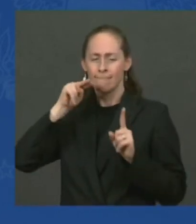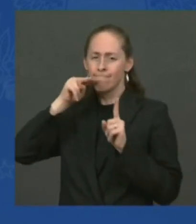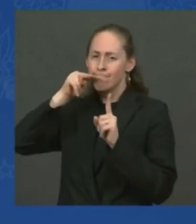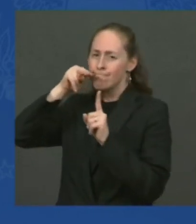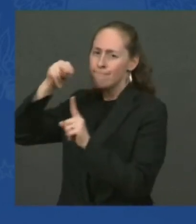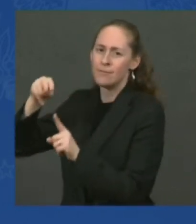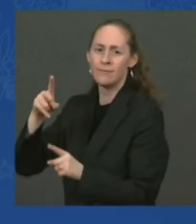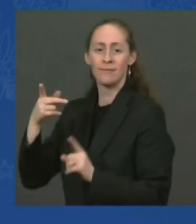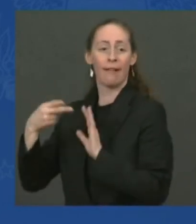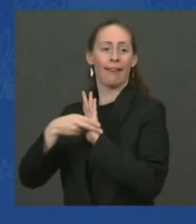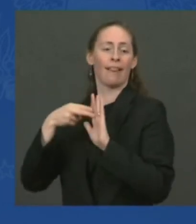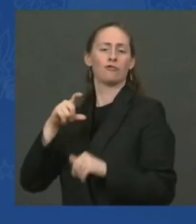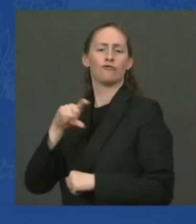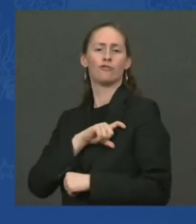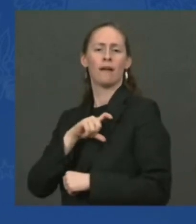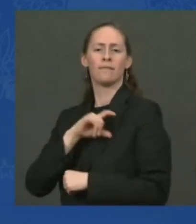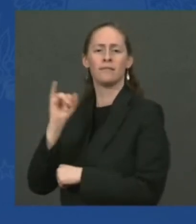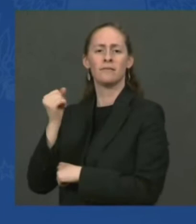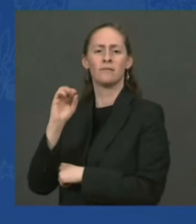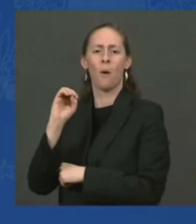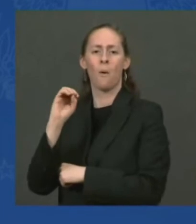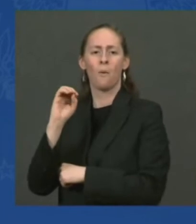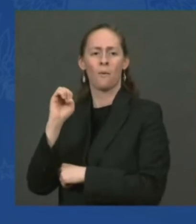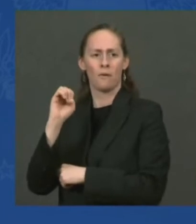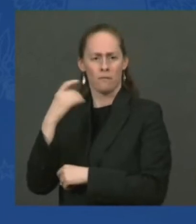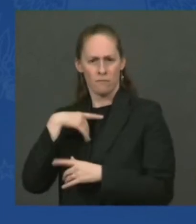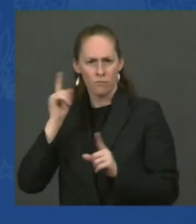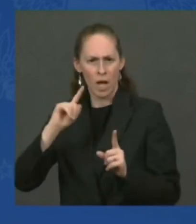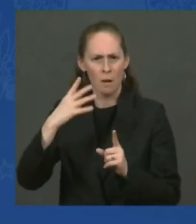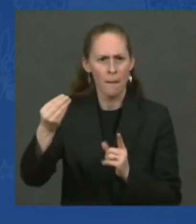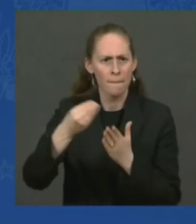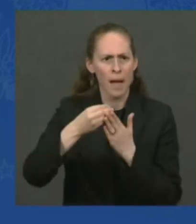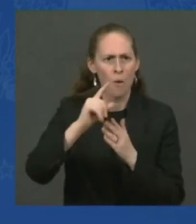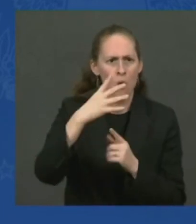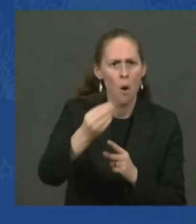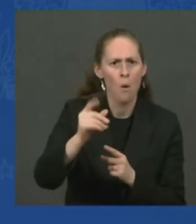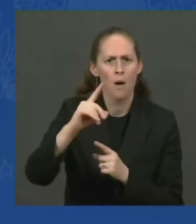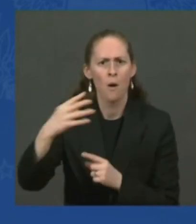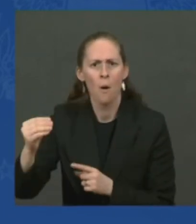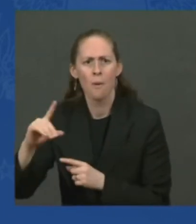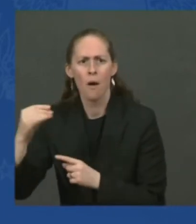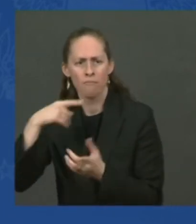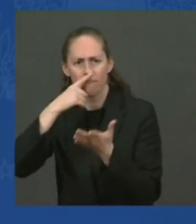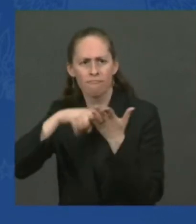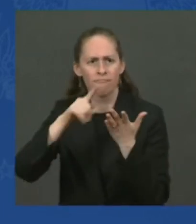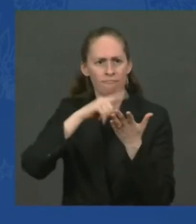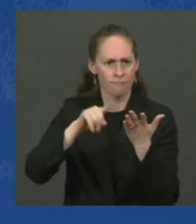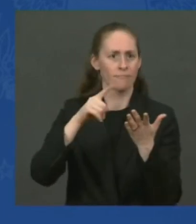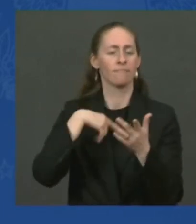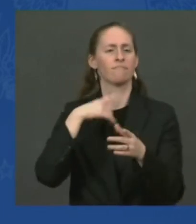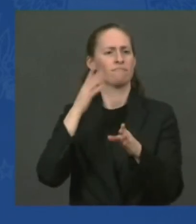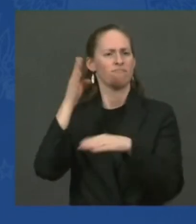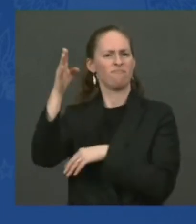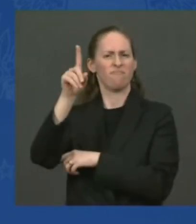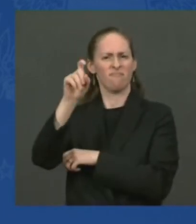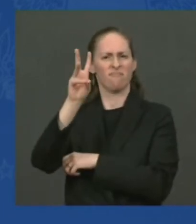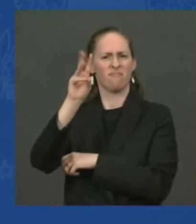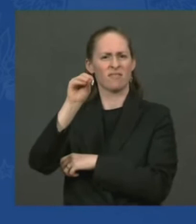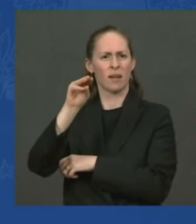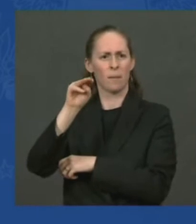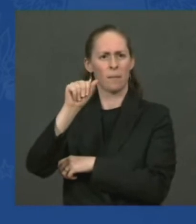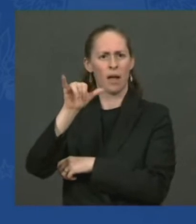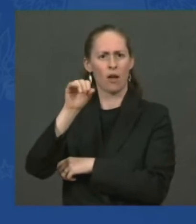the money was being used. I spoke with over 160 mayors, 2-3 times sometimes. And I spoke with